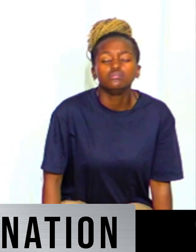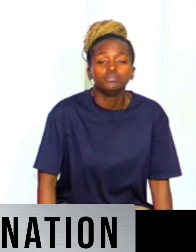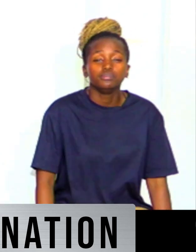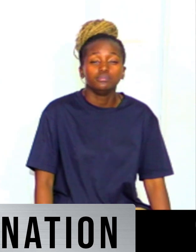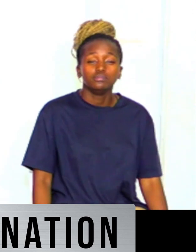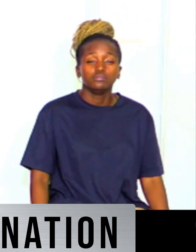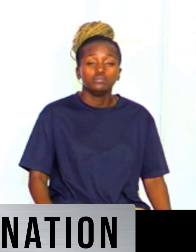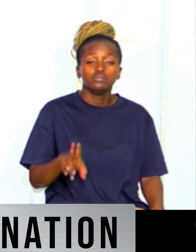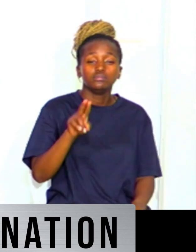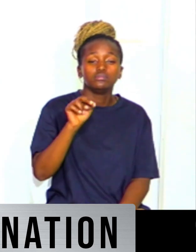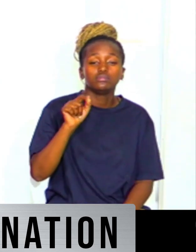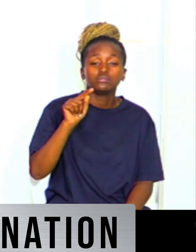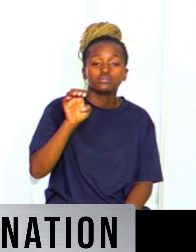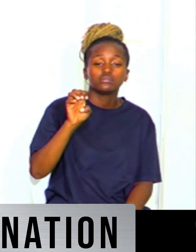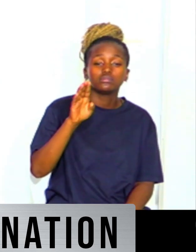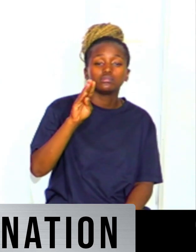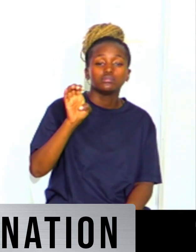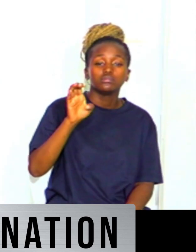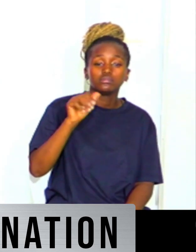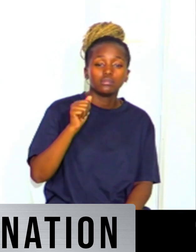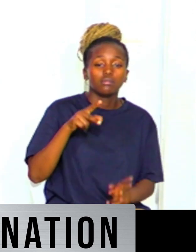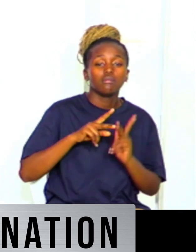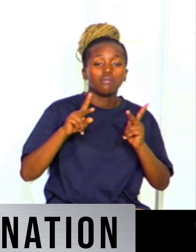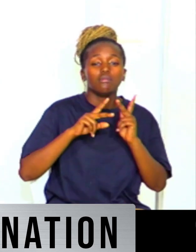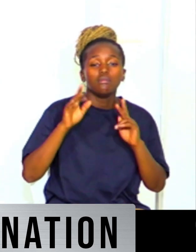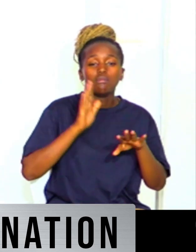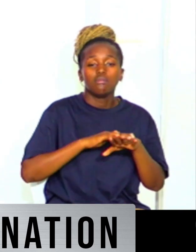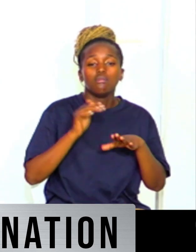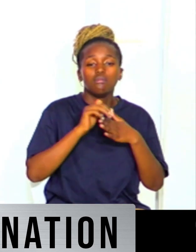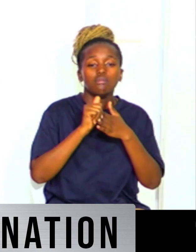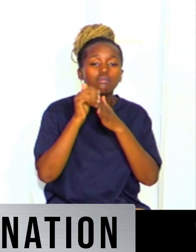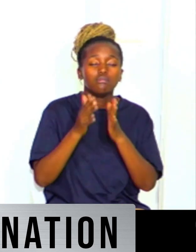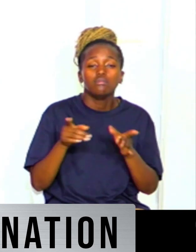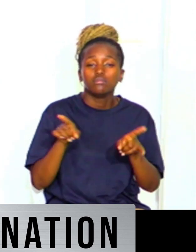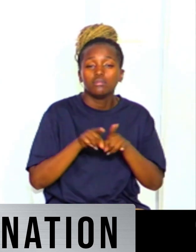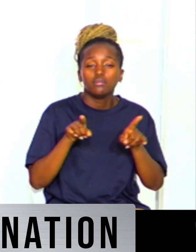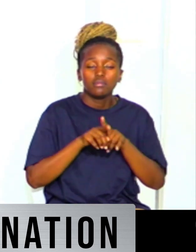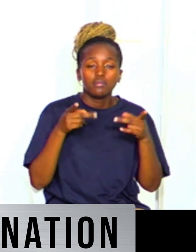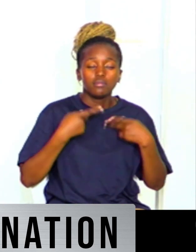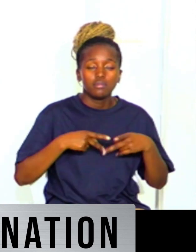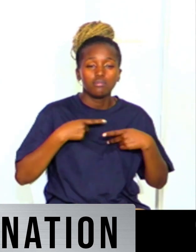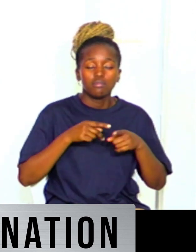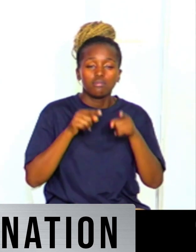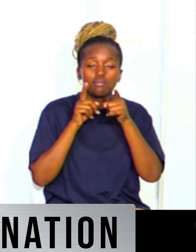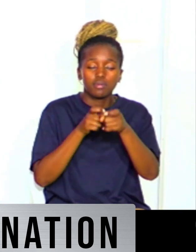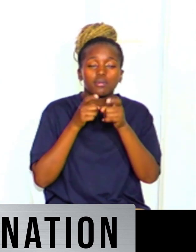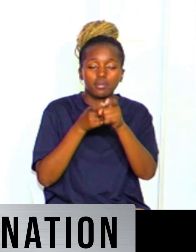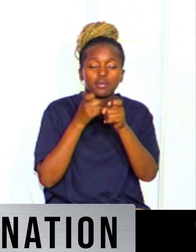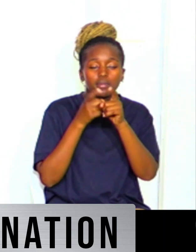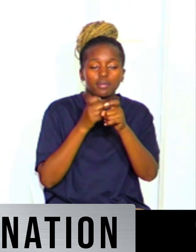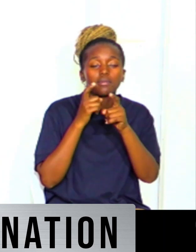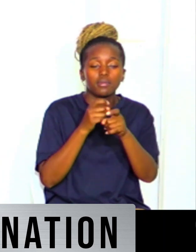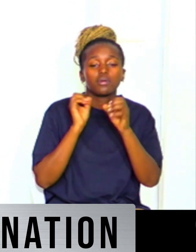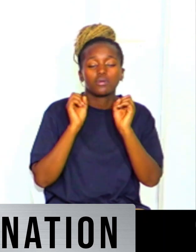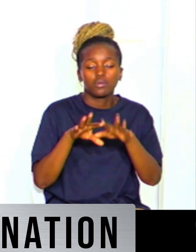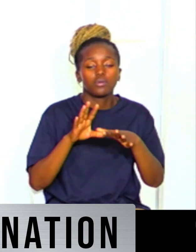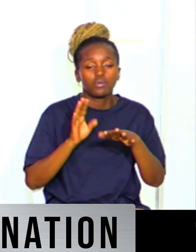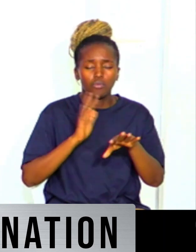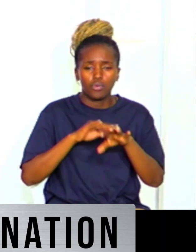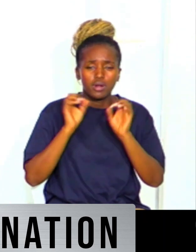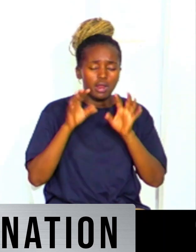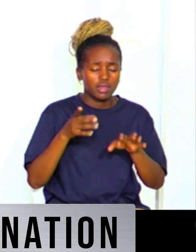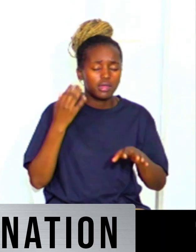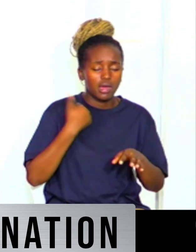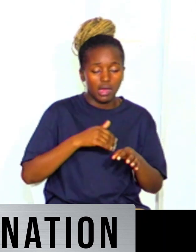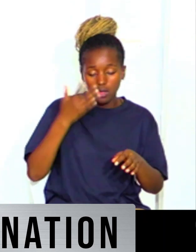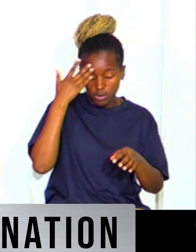corruption, I think that mtu anajaribu kumsingizia the enemy. Kumbuka that Natembeya ni mtu mwenye amekuwa akipigwa vita. I cannot say that, siwezi jua kama ni